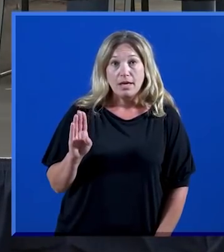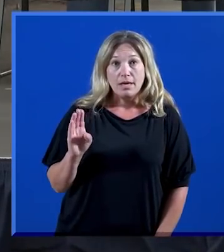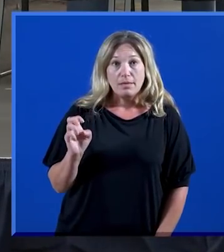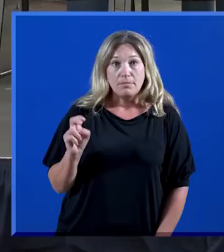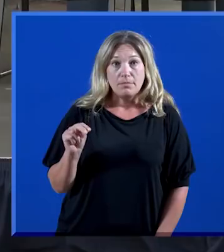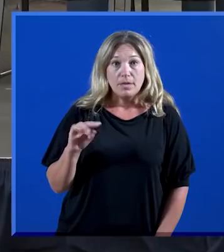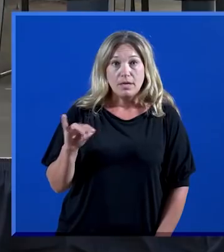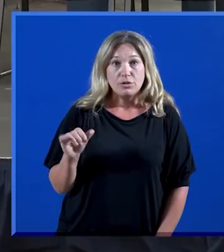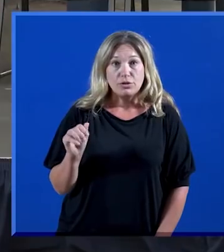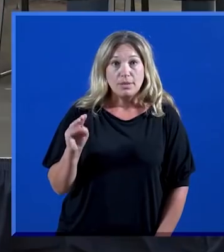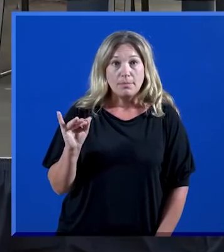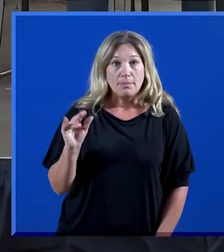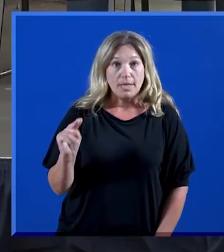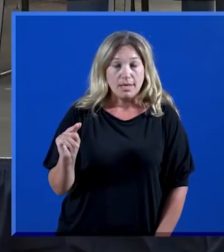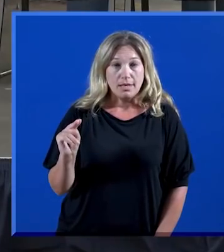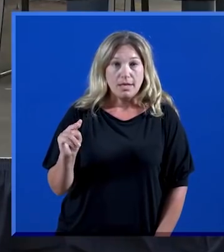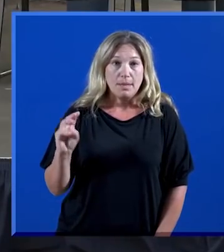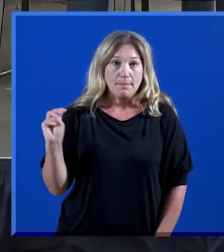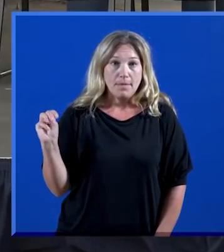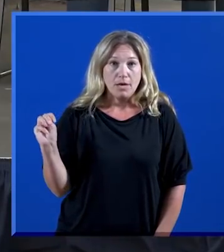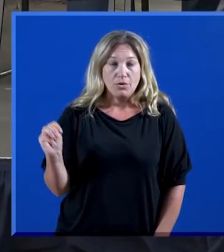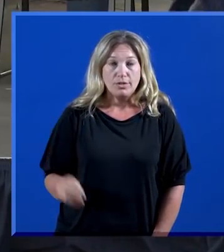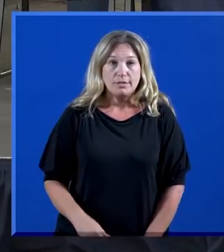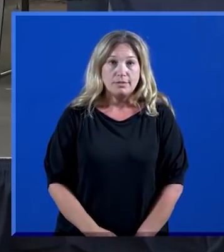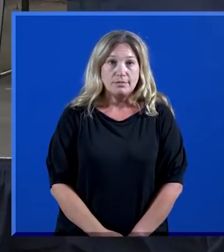Benjamin Merritt.